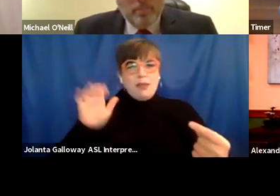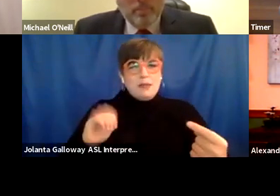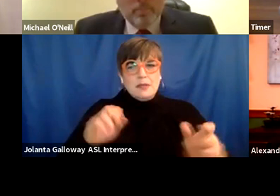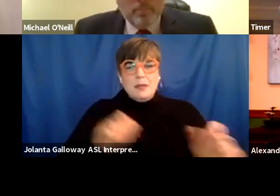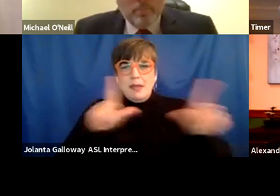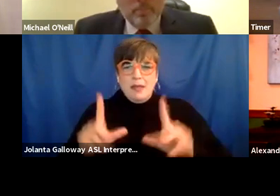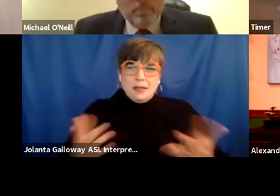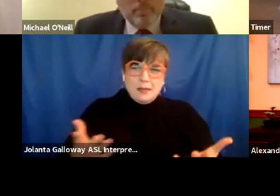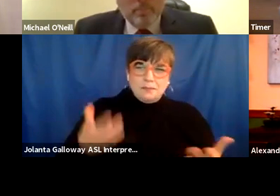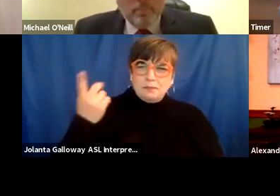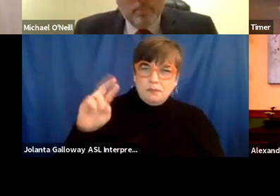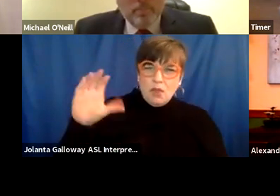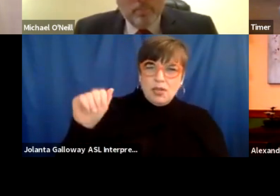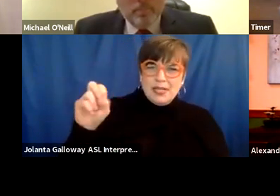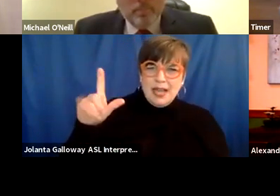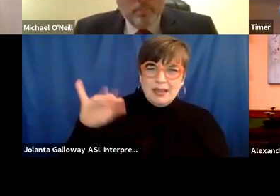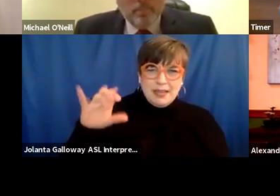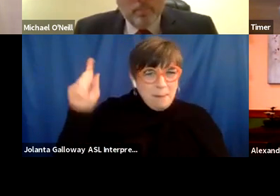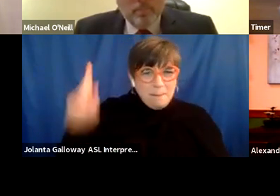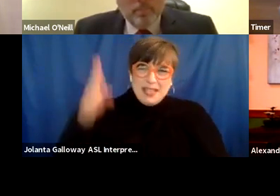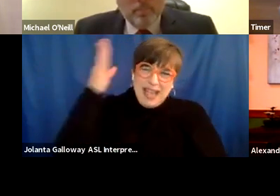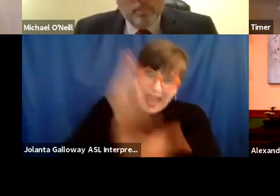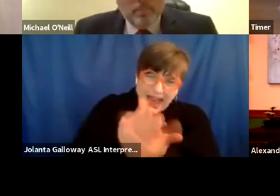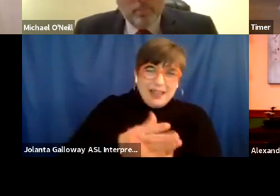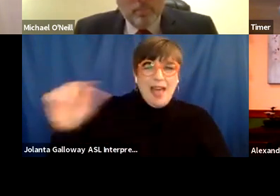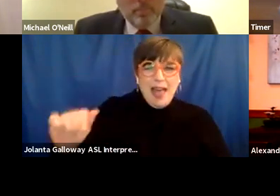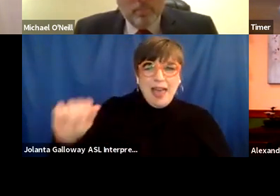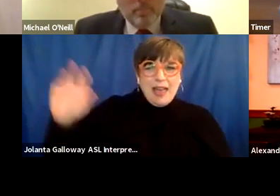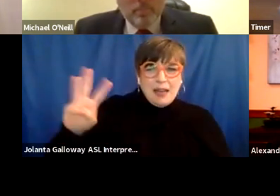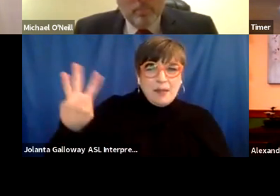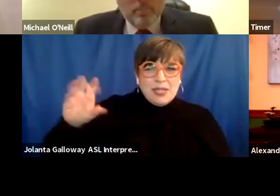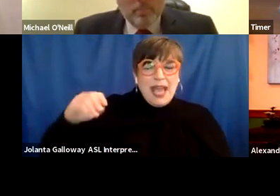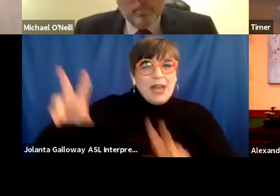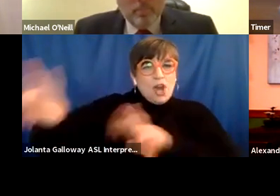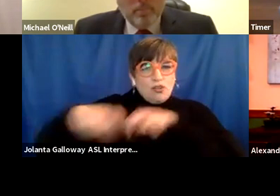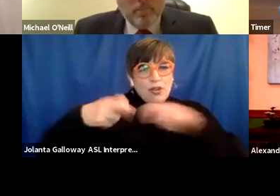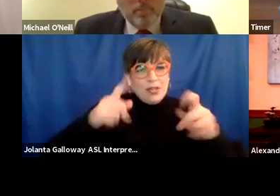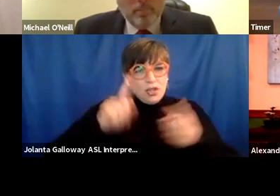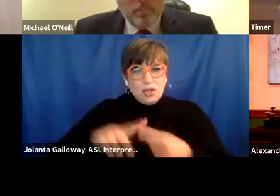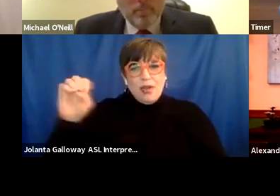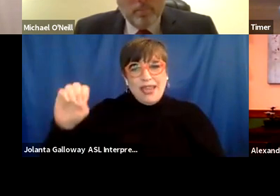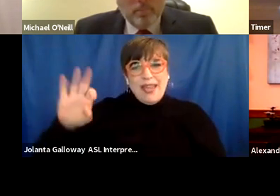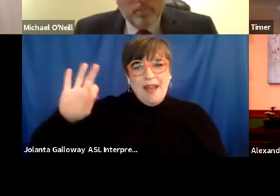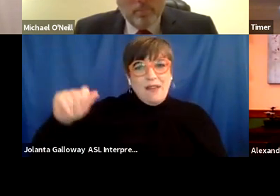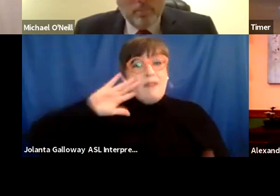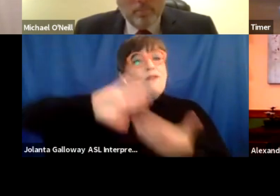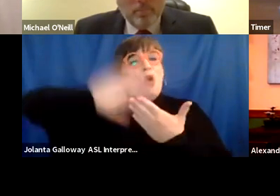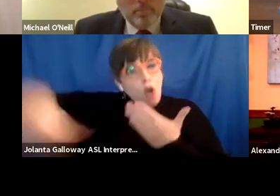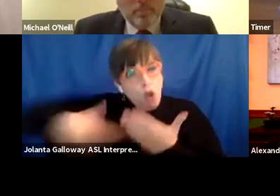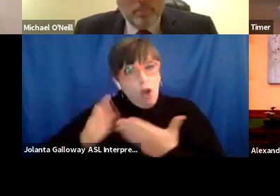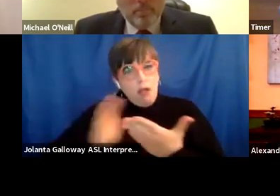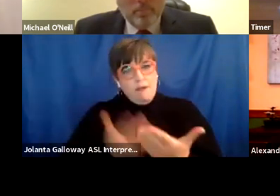from Dr. Caselius to rapidly end AWC and transition to EFA for all of our